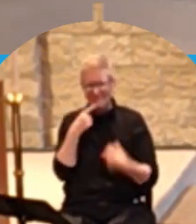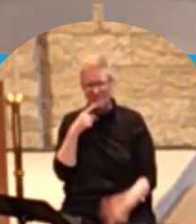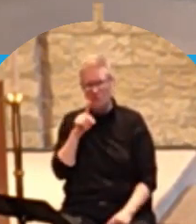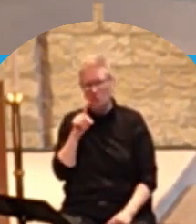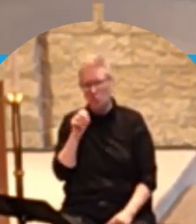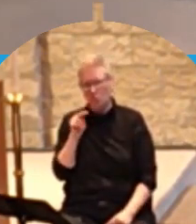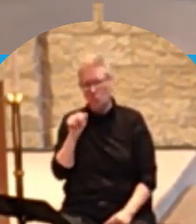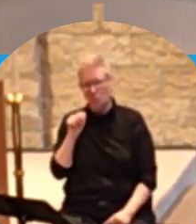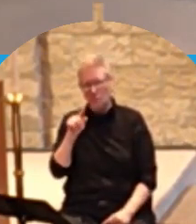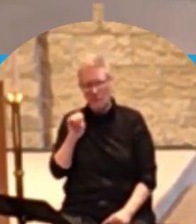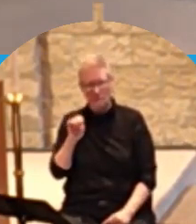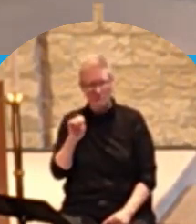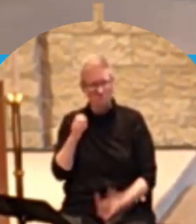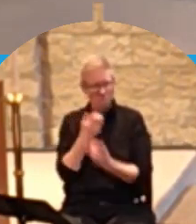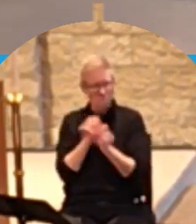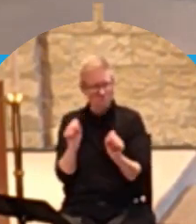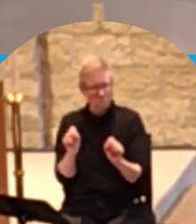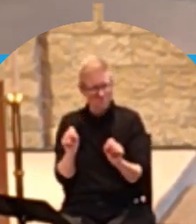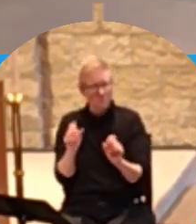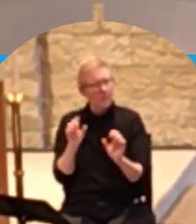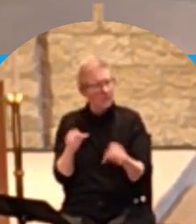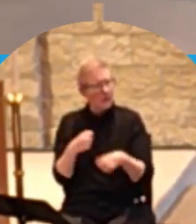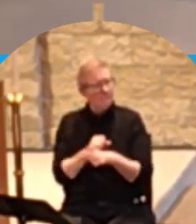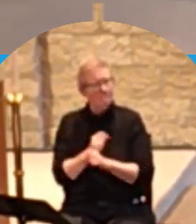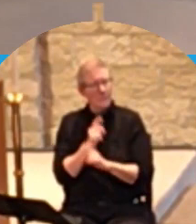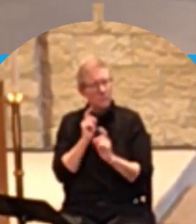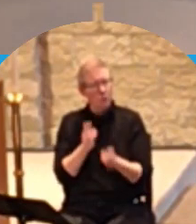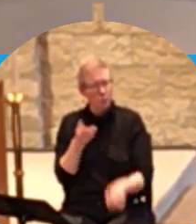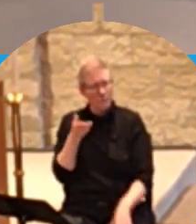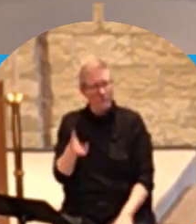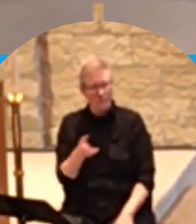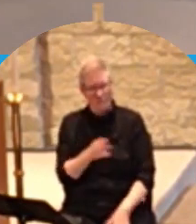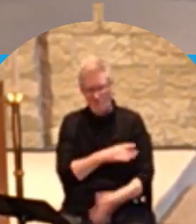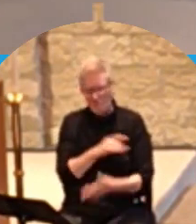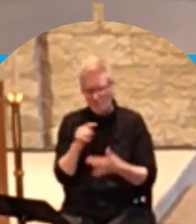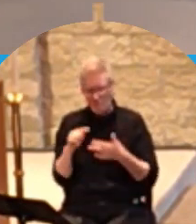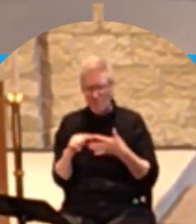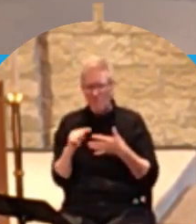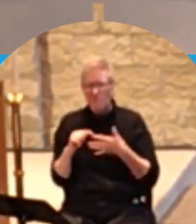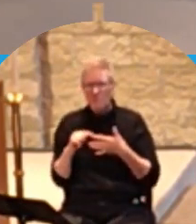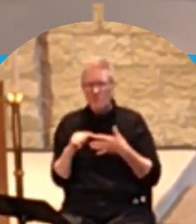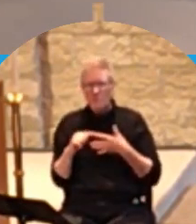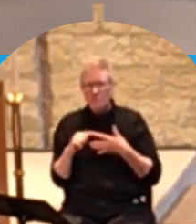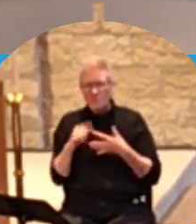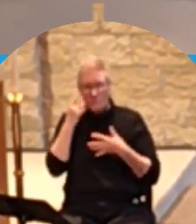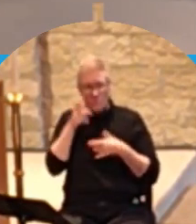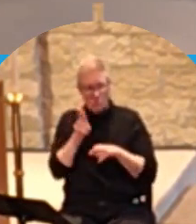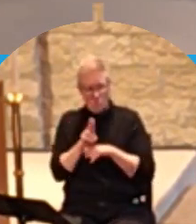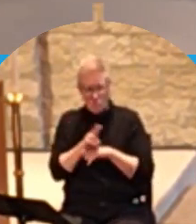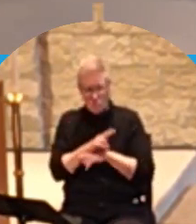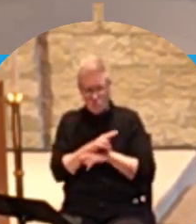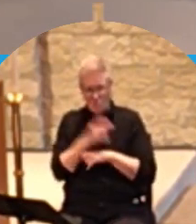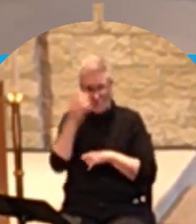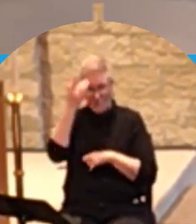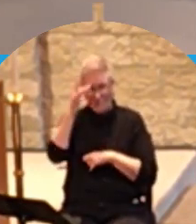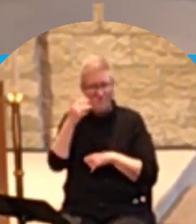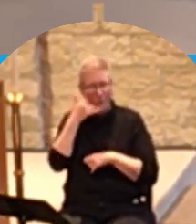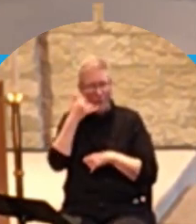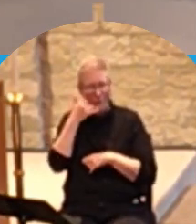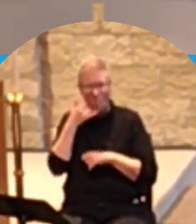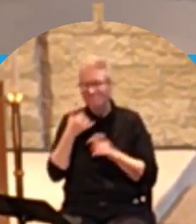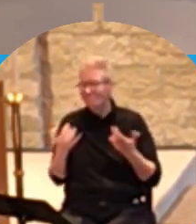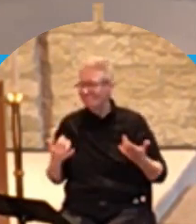make a donation, a gift on our website. The second way, if you're using a smartphone today and streaming on